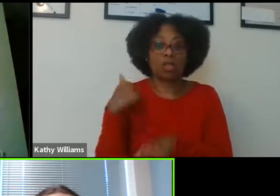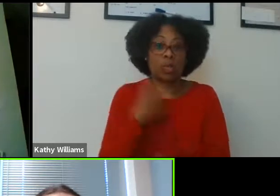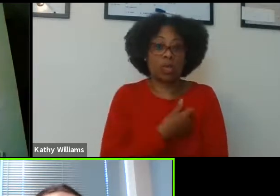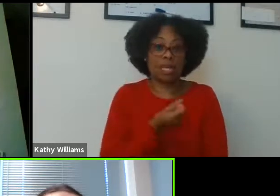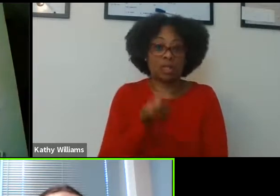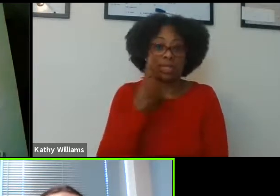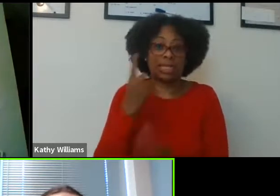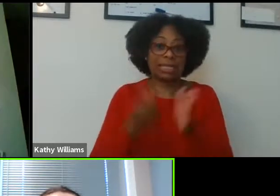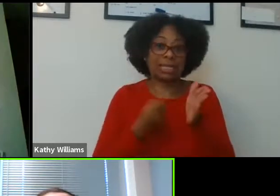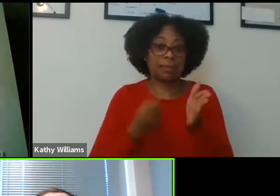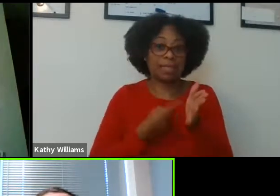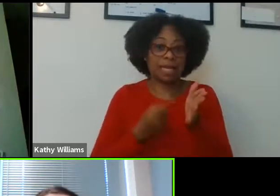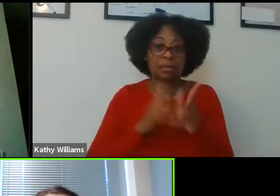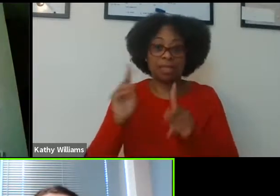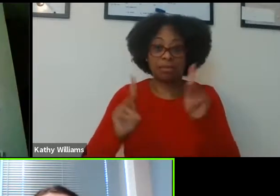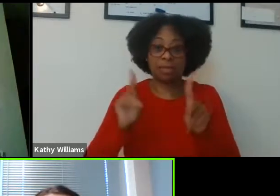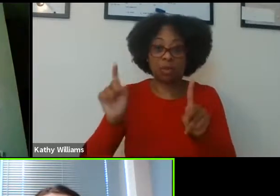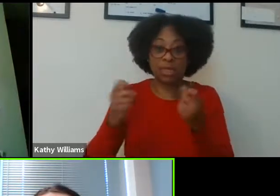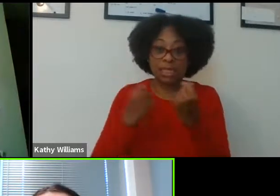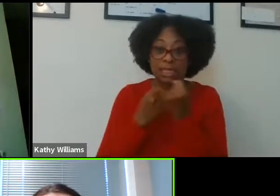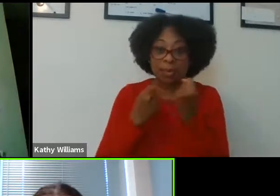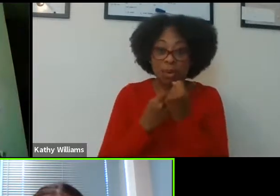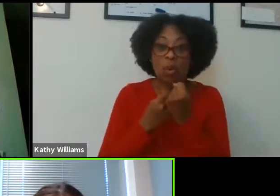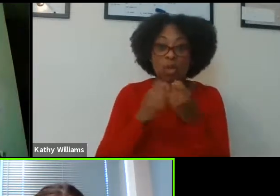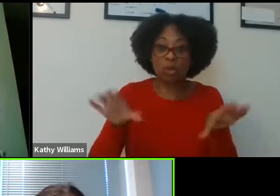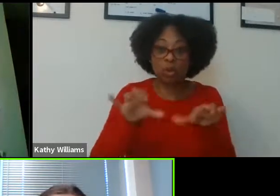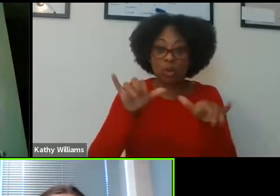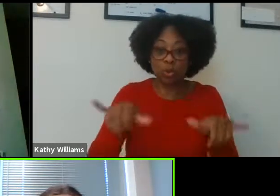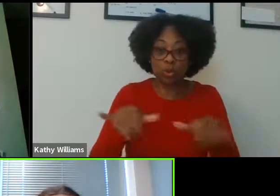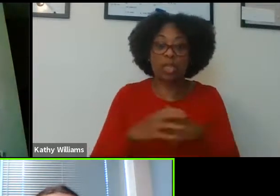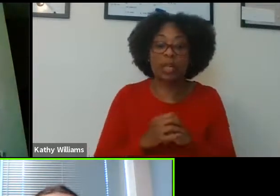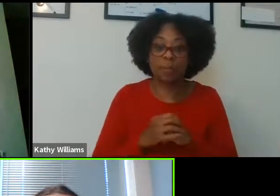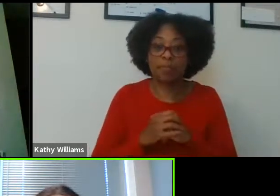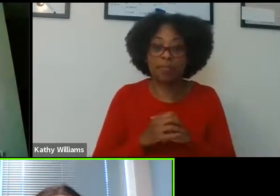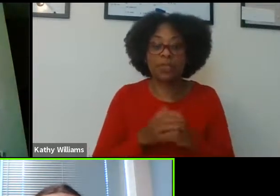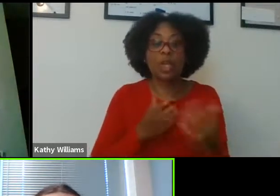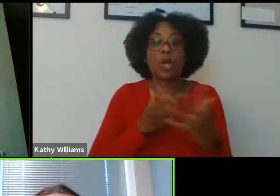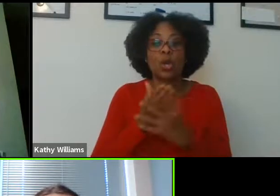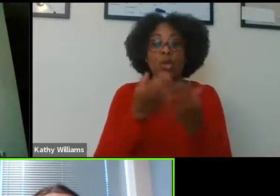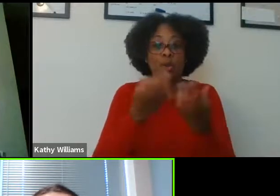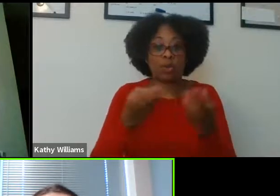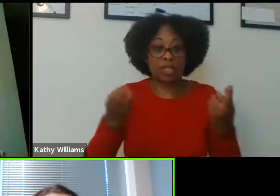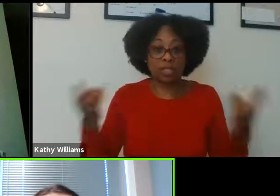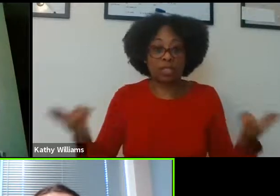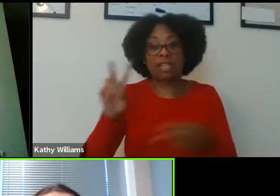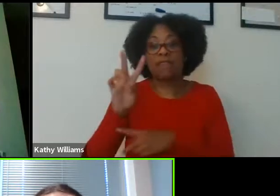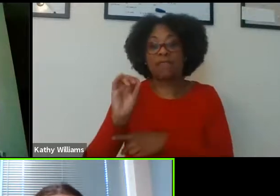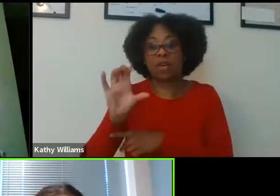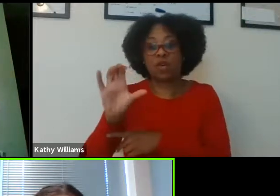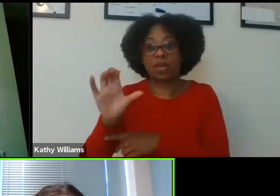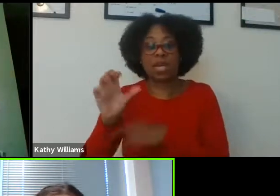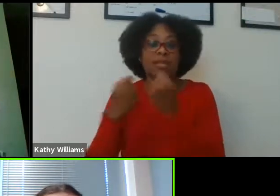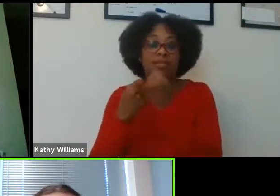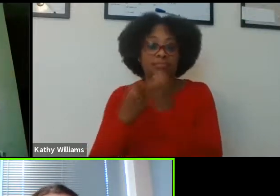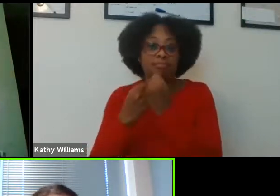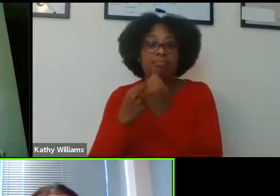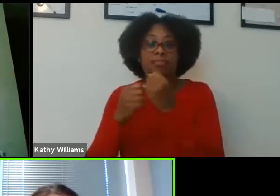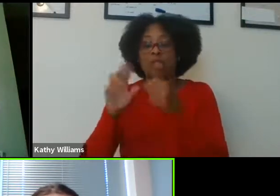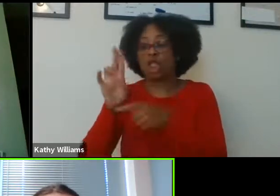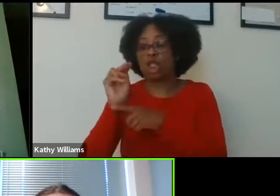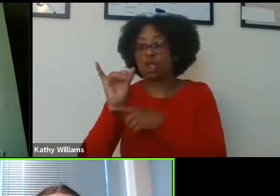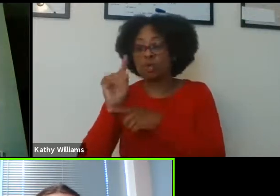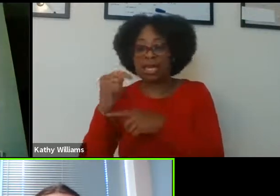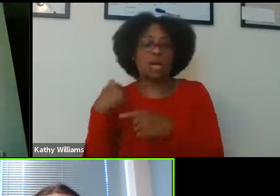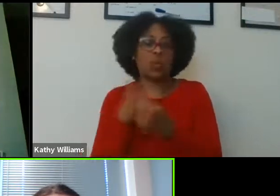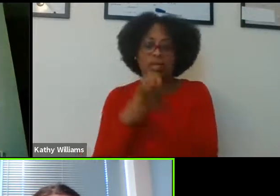that sometimes people need supports in order to do so. Through the Resources and Vocational Advocacy Unit, we advocate